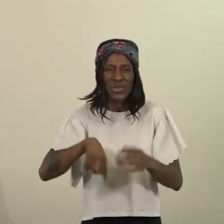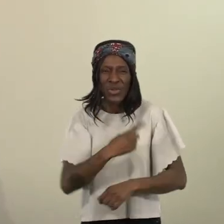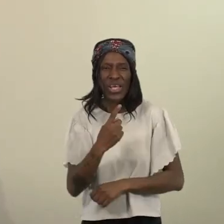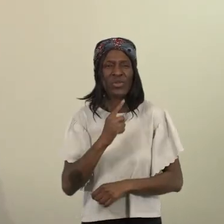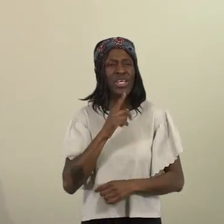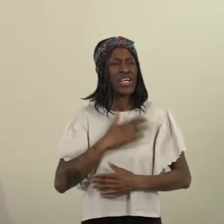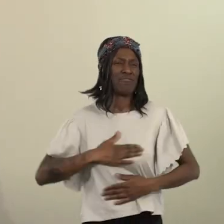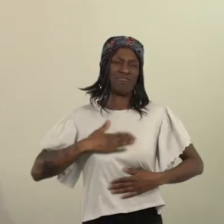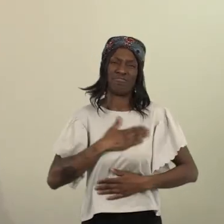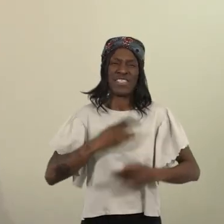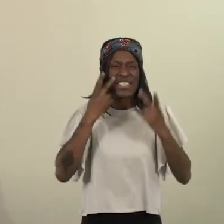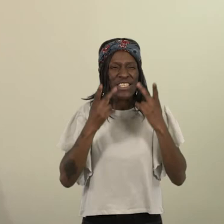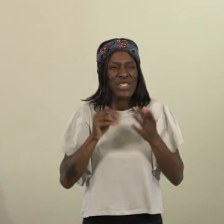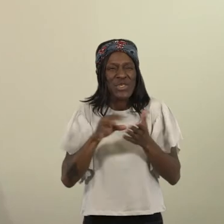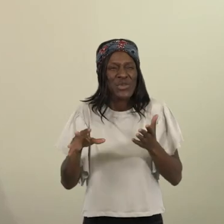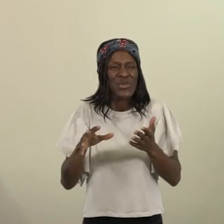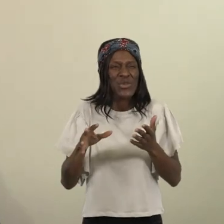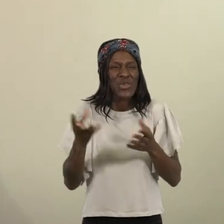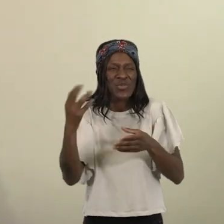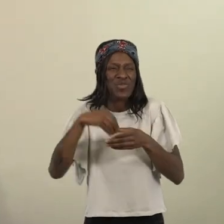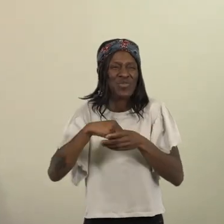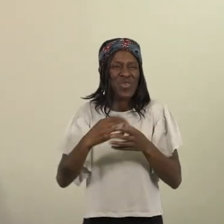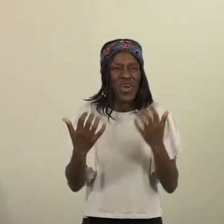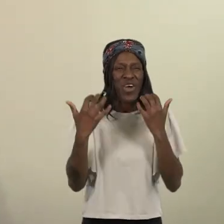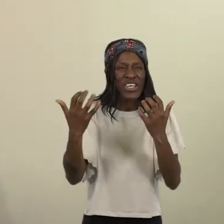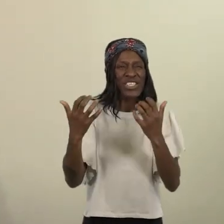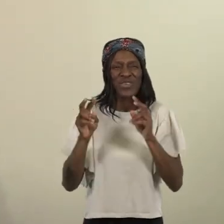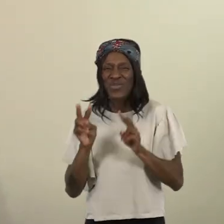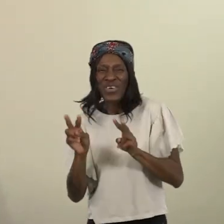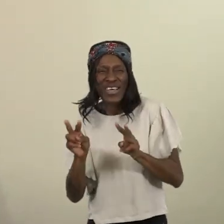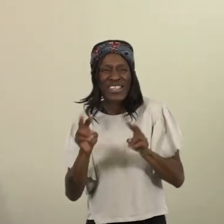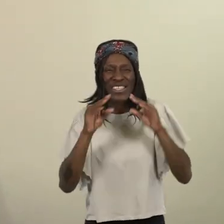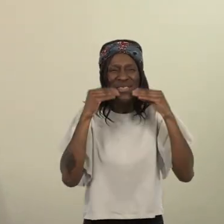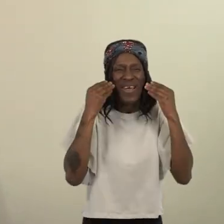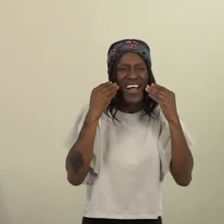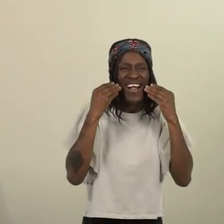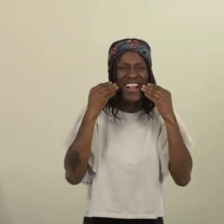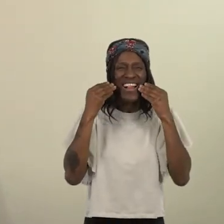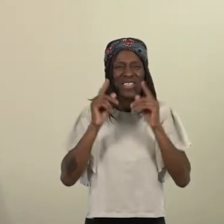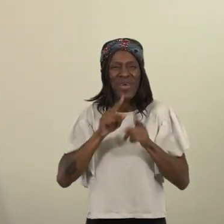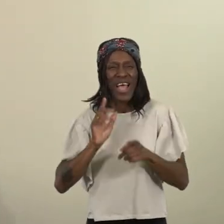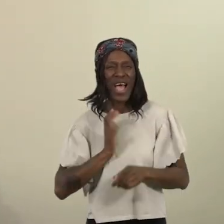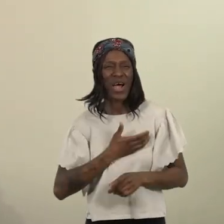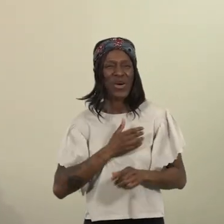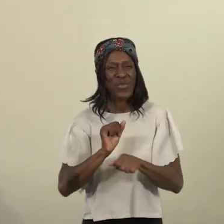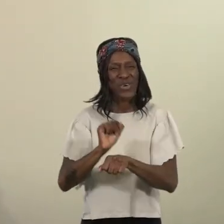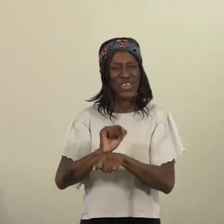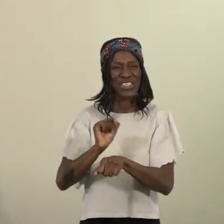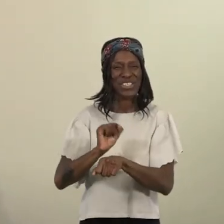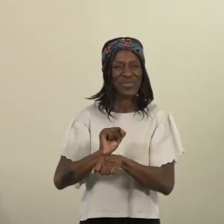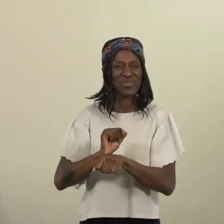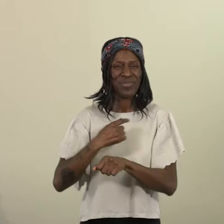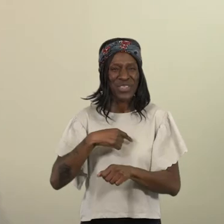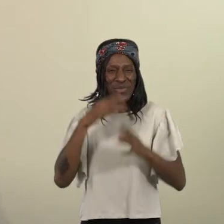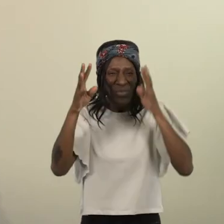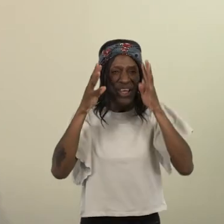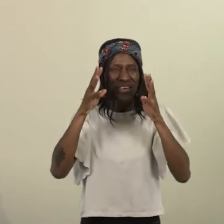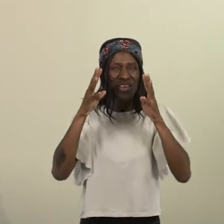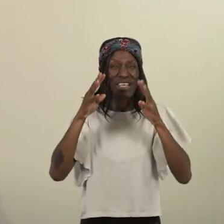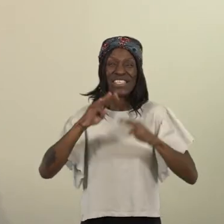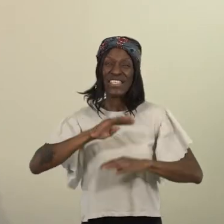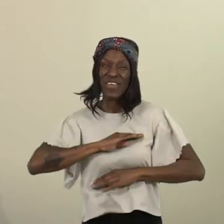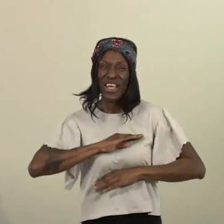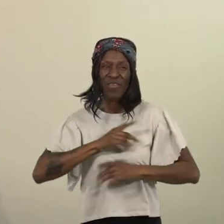by Propeller Dance today. I truly enjoy seeing students, participants, and audiences smile and respond to the work that